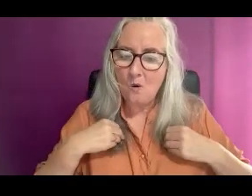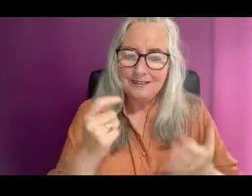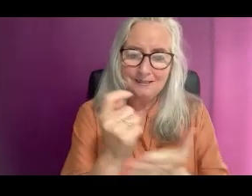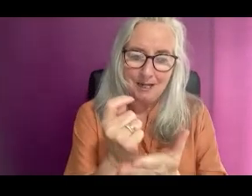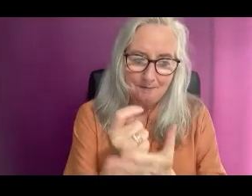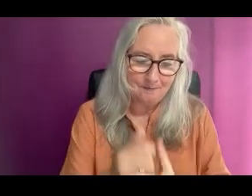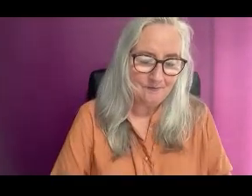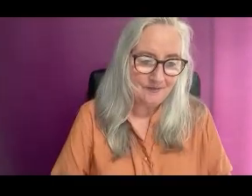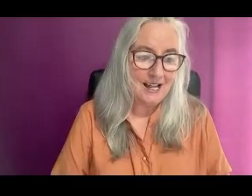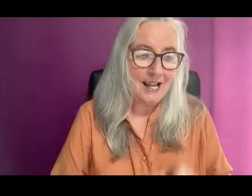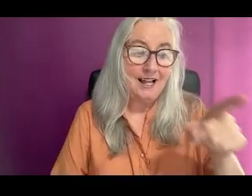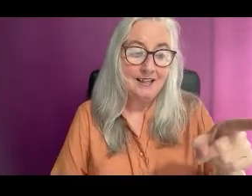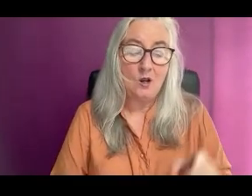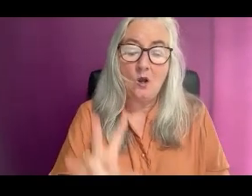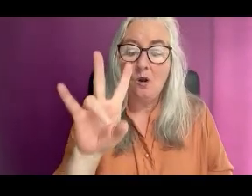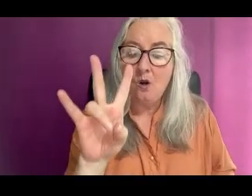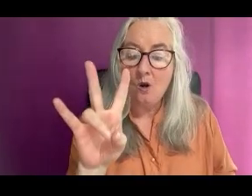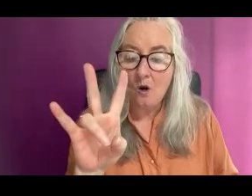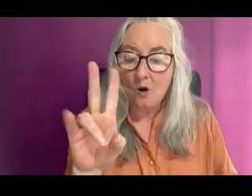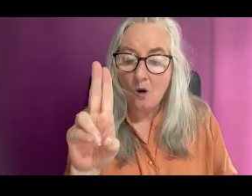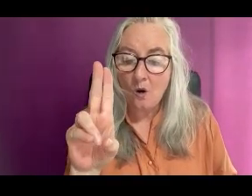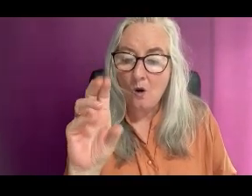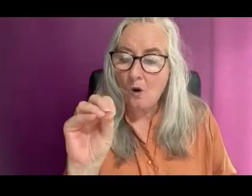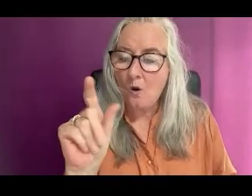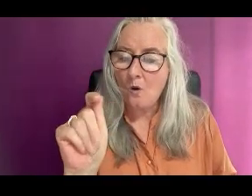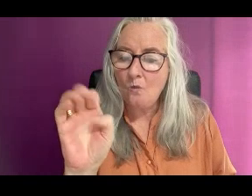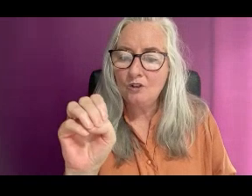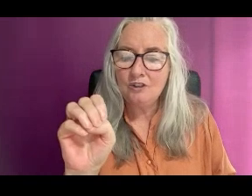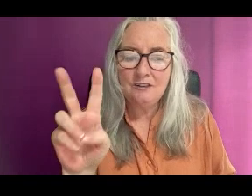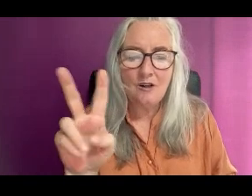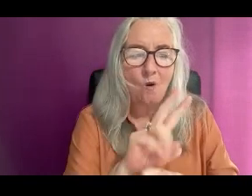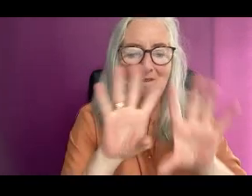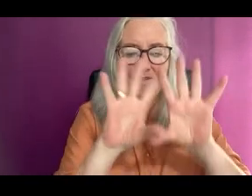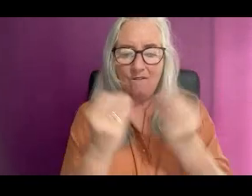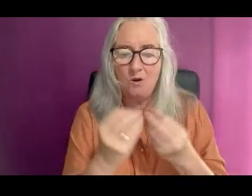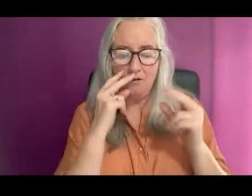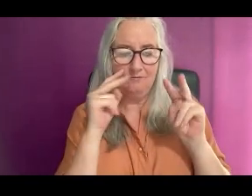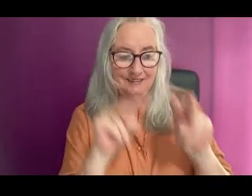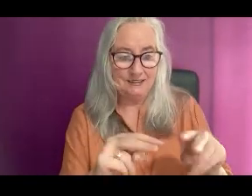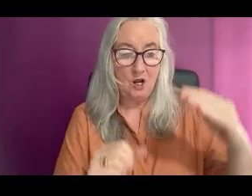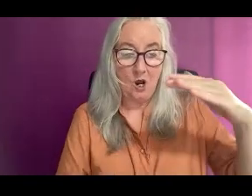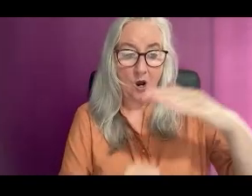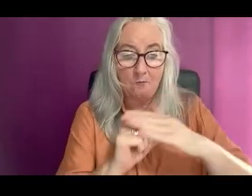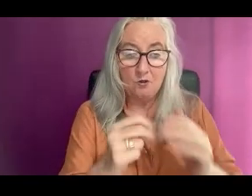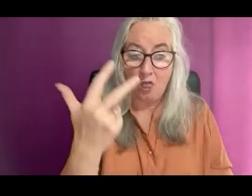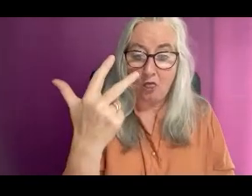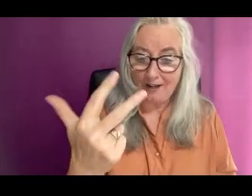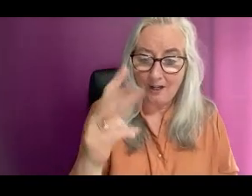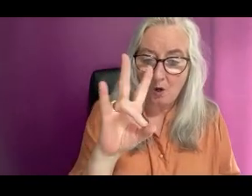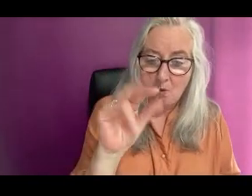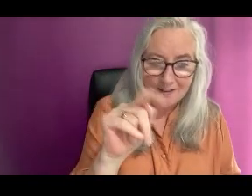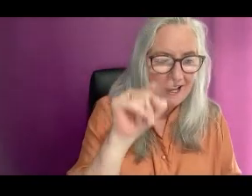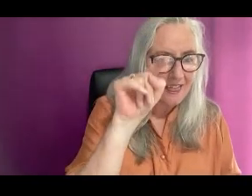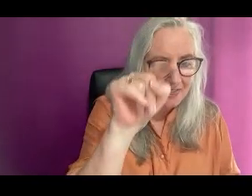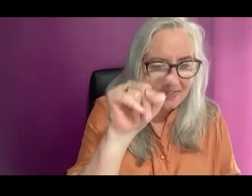And this is just a quotes overview. So you can see that some of the grants require quotes, up to 3 quotes, and then there's a number of grants